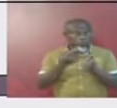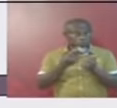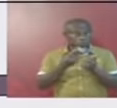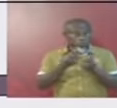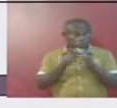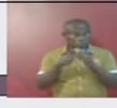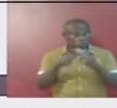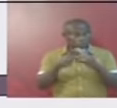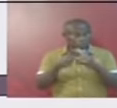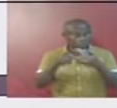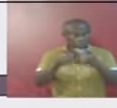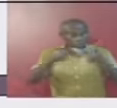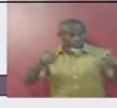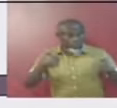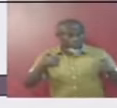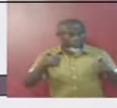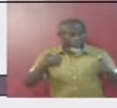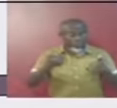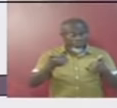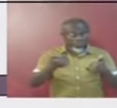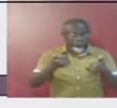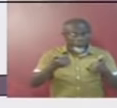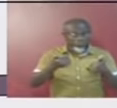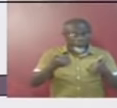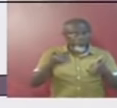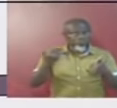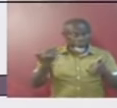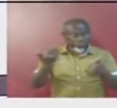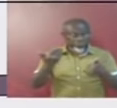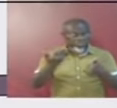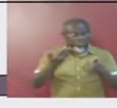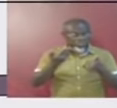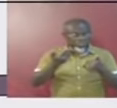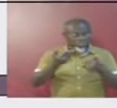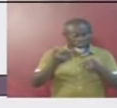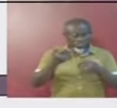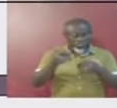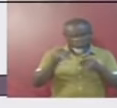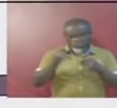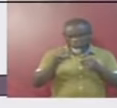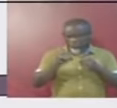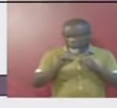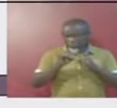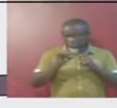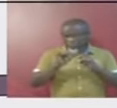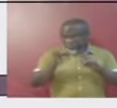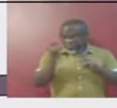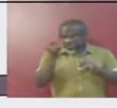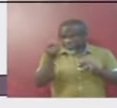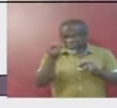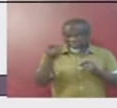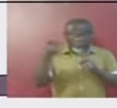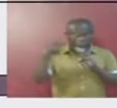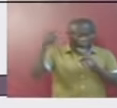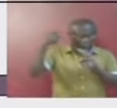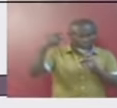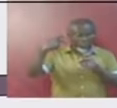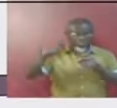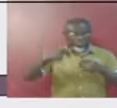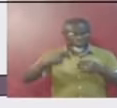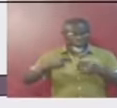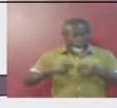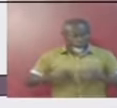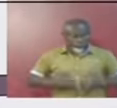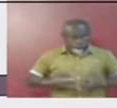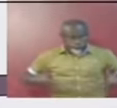these chronic problems like high blood pressures, high blood sugars, increased weight, and the watchword